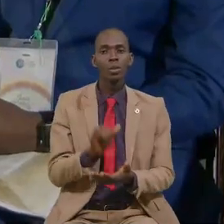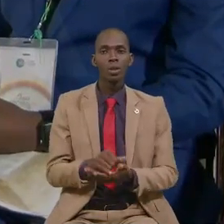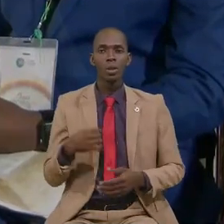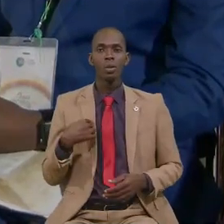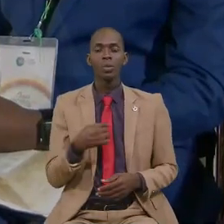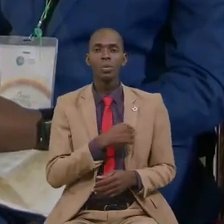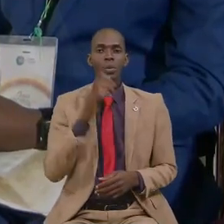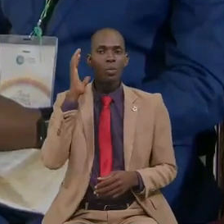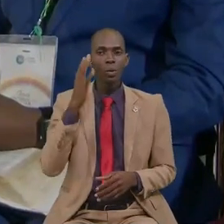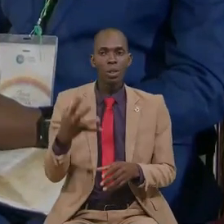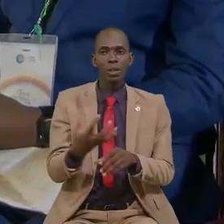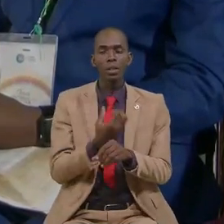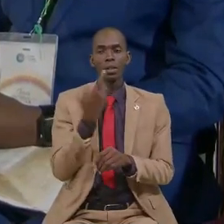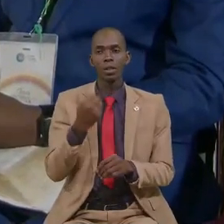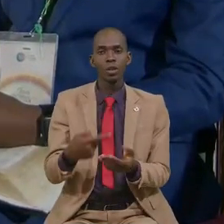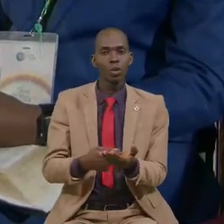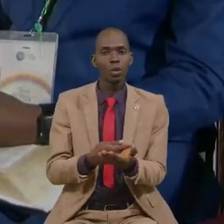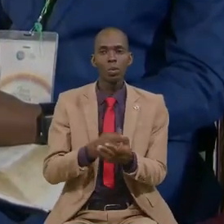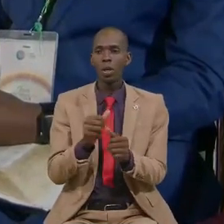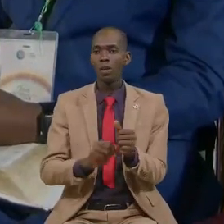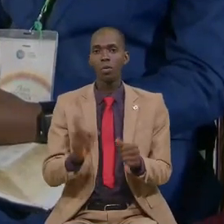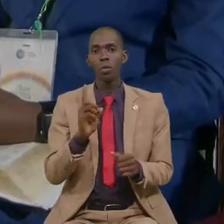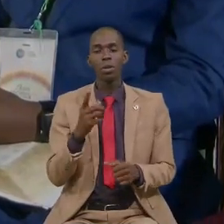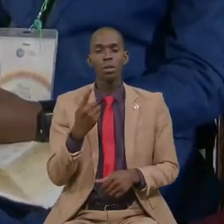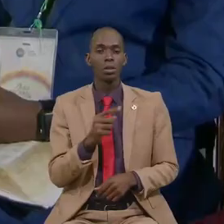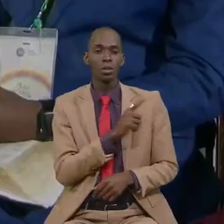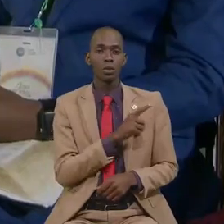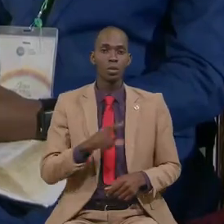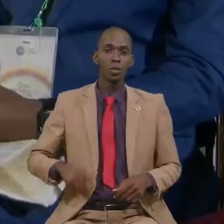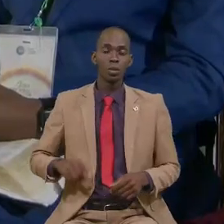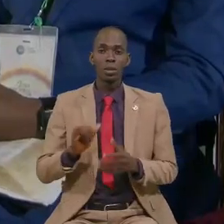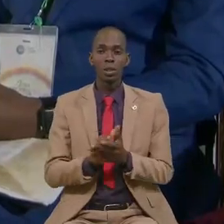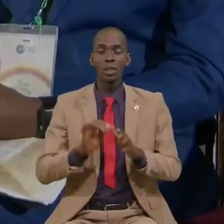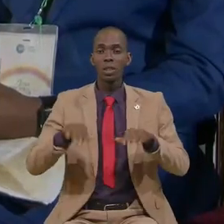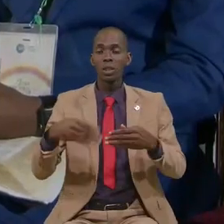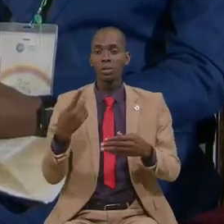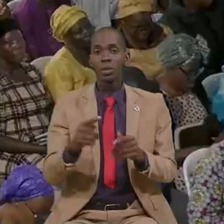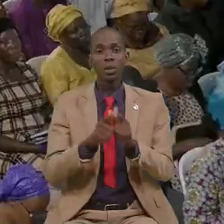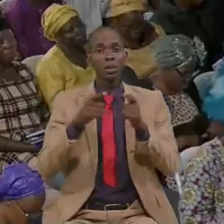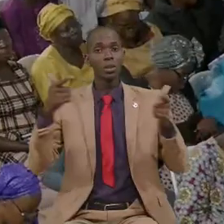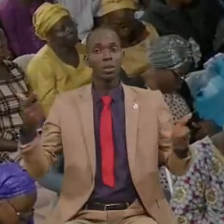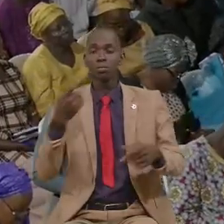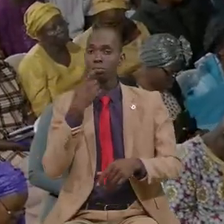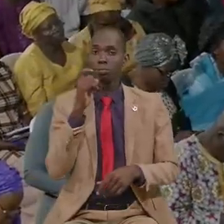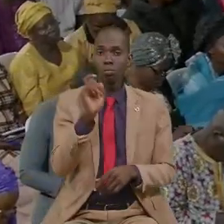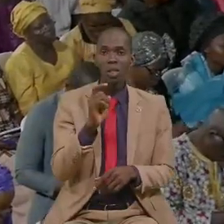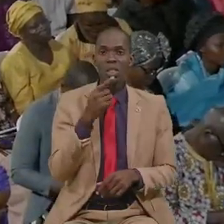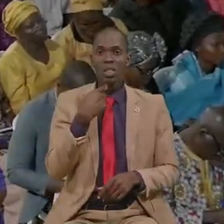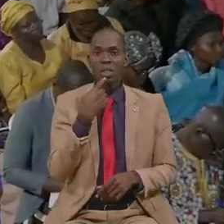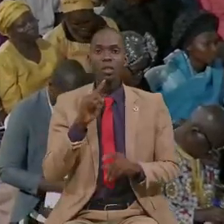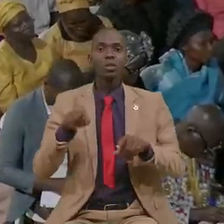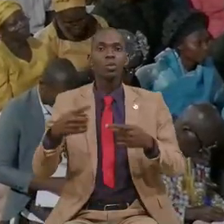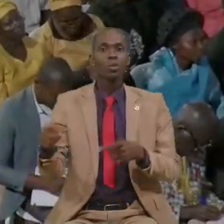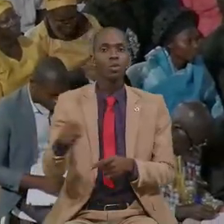gospel everywhere. The Lord had given the great commission. He says, go ye into all the world